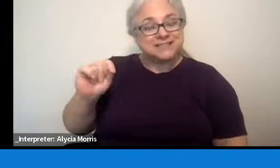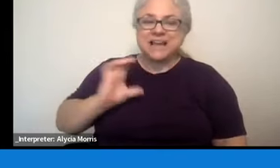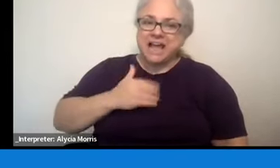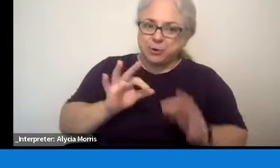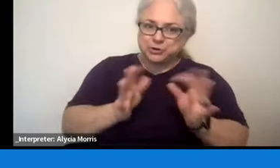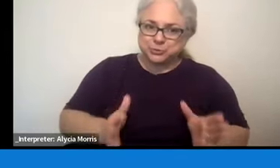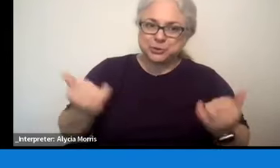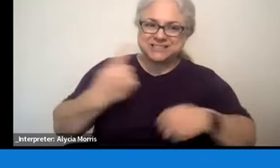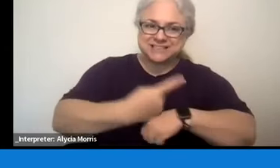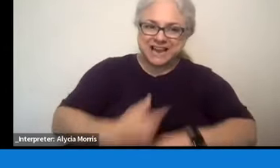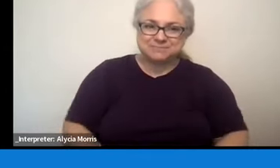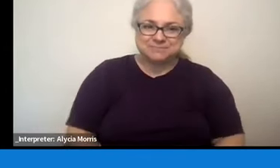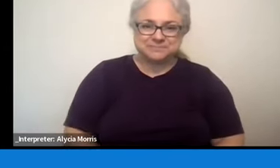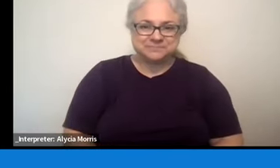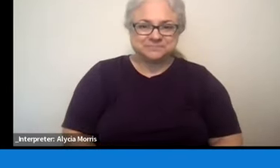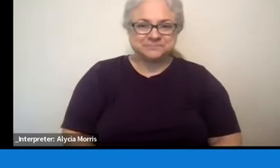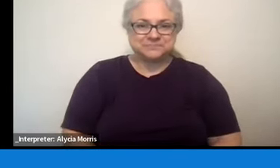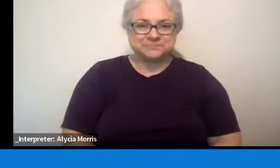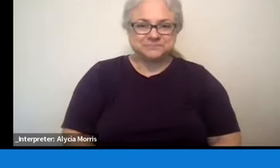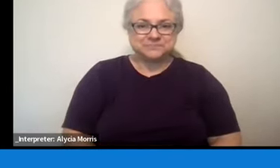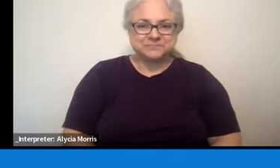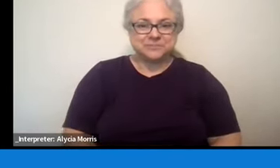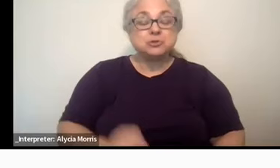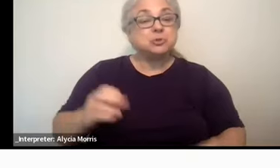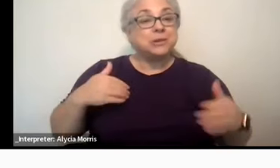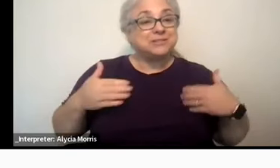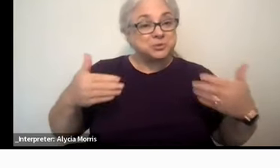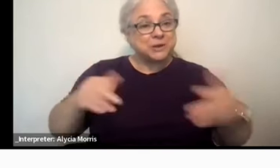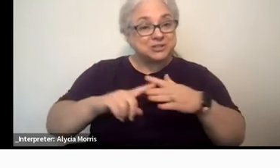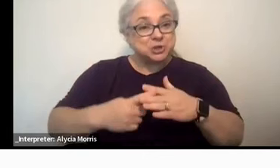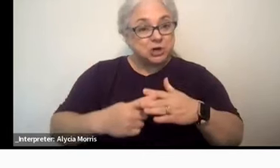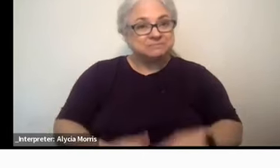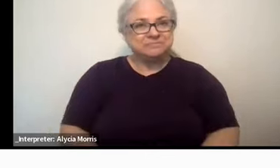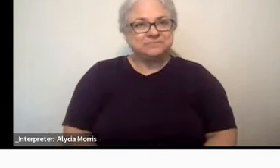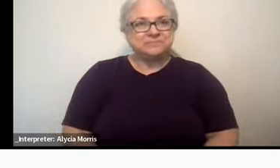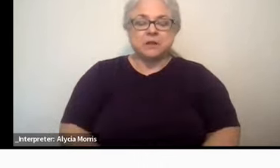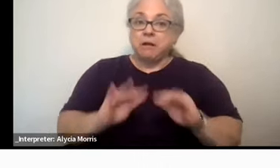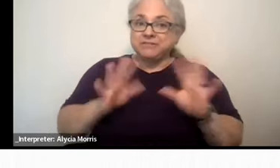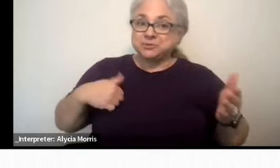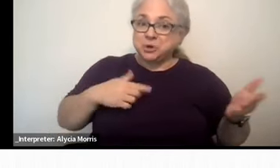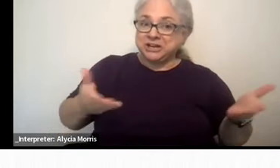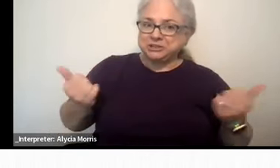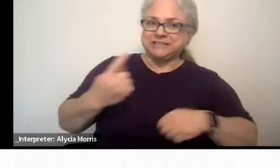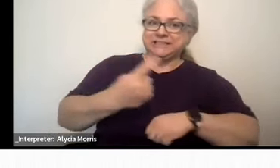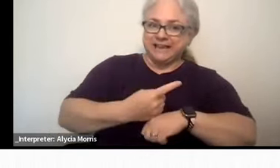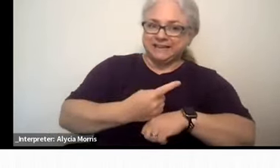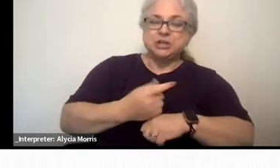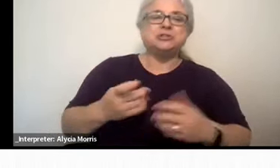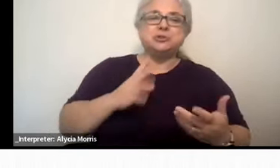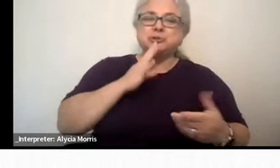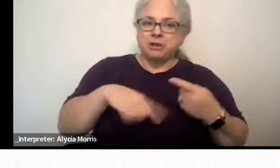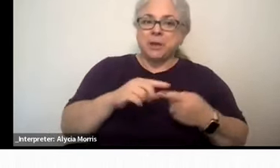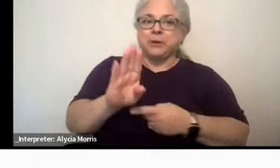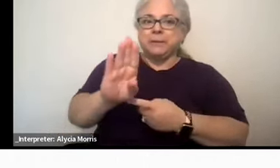interpreters today. So let's get started. Obviously, we're here today to talk about the Business and